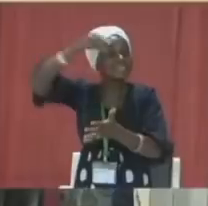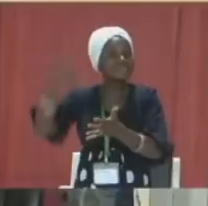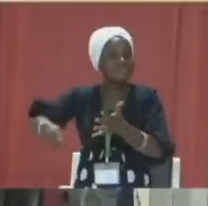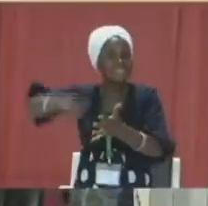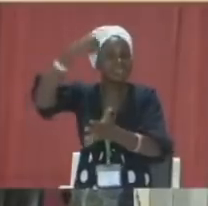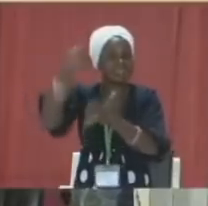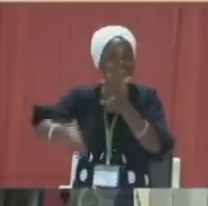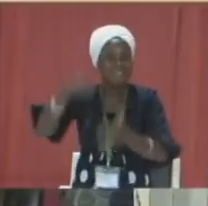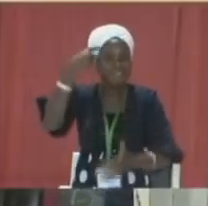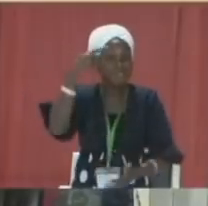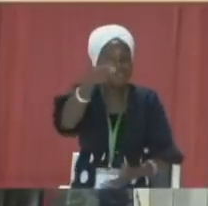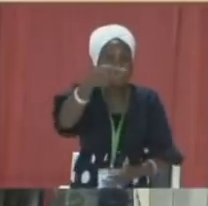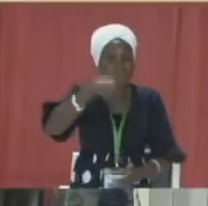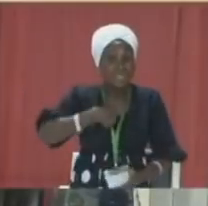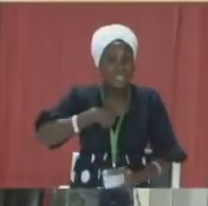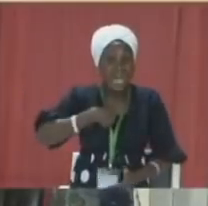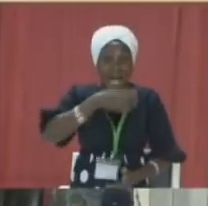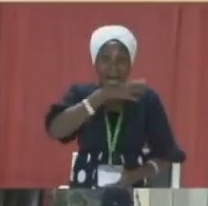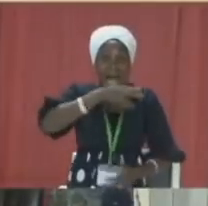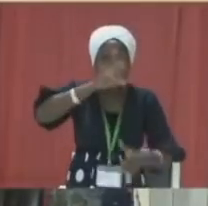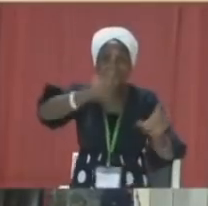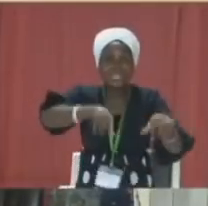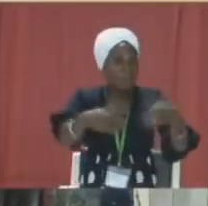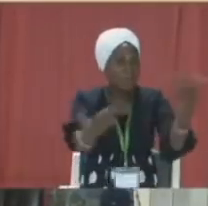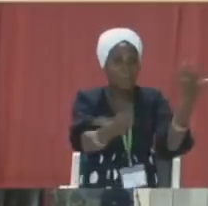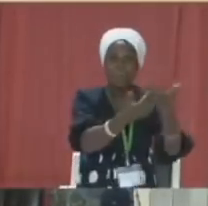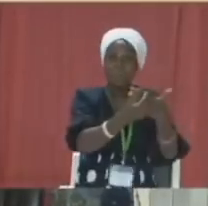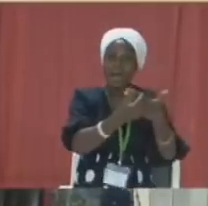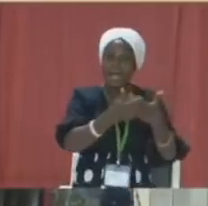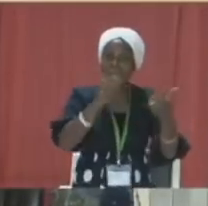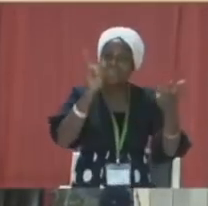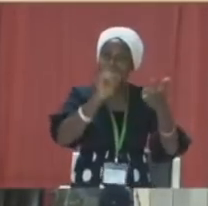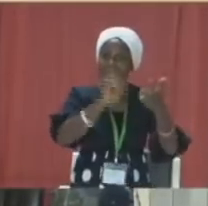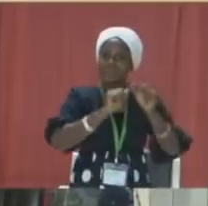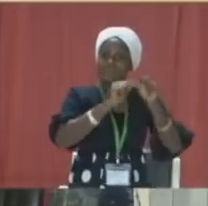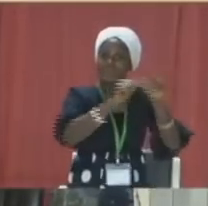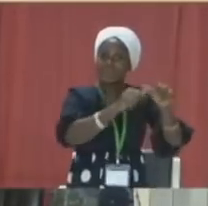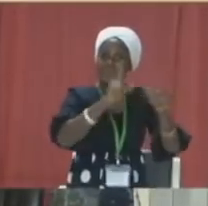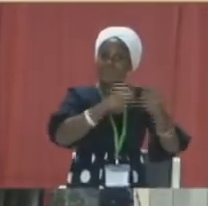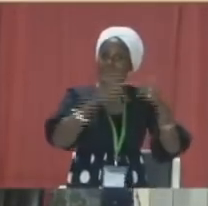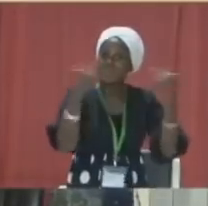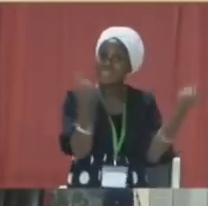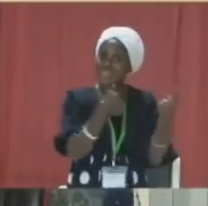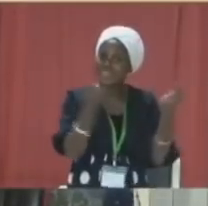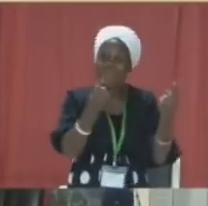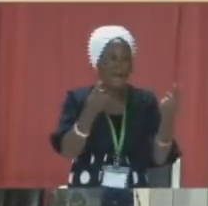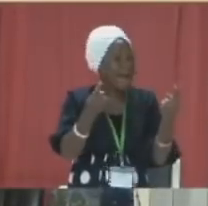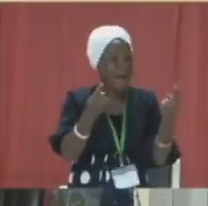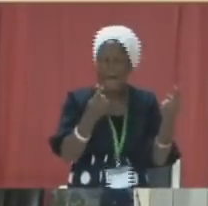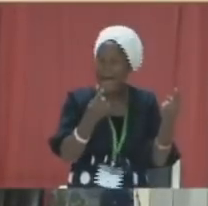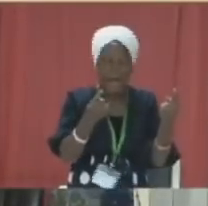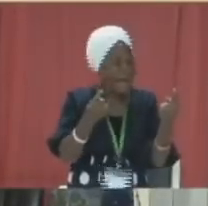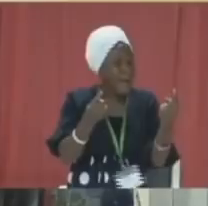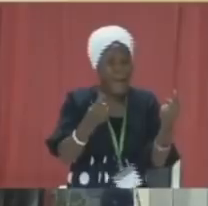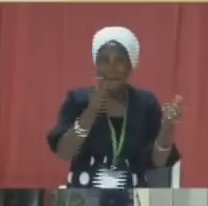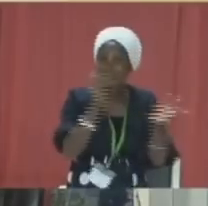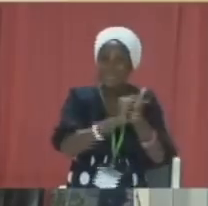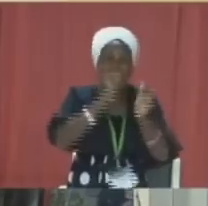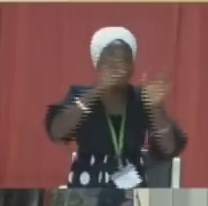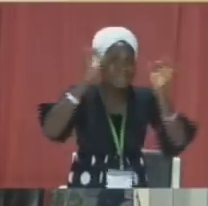we go back and begin to embrace our sin, you will have to face